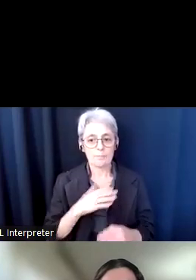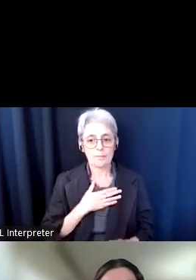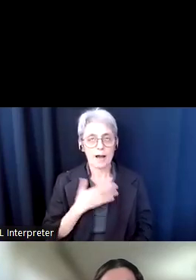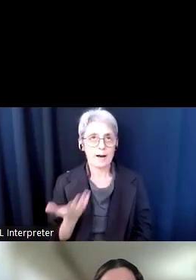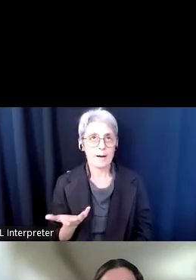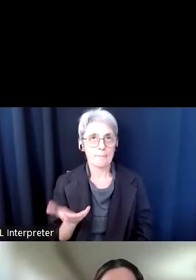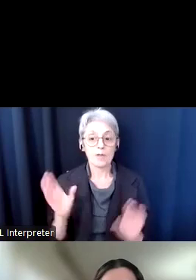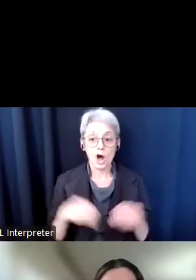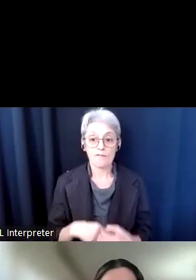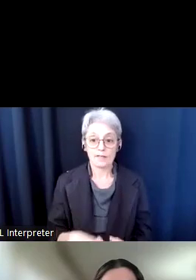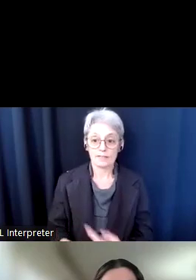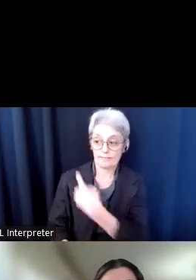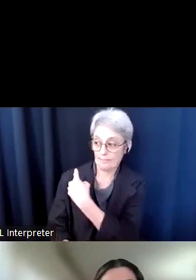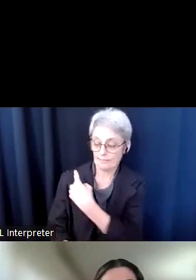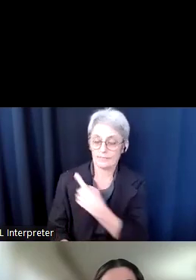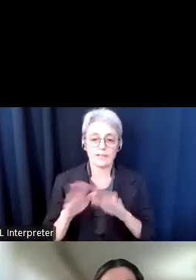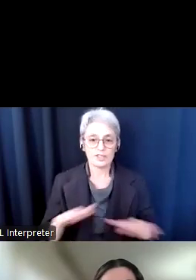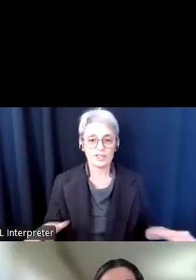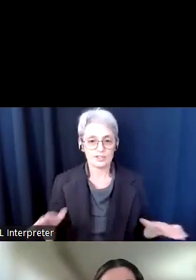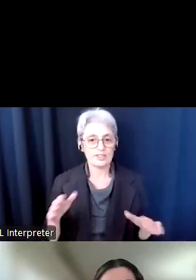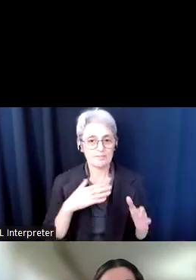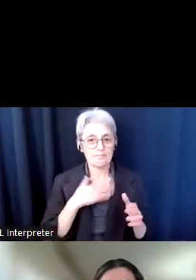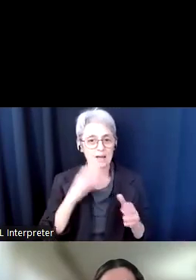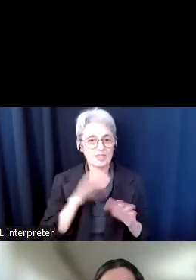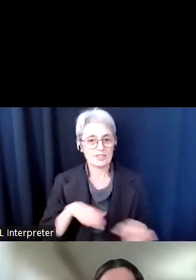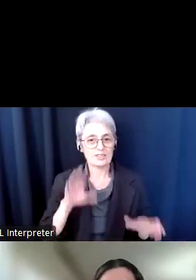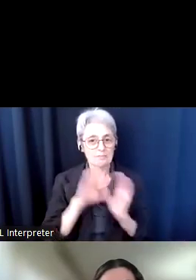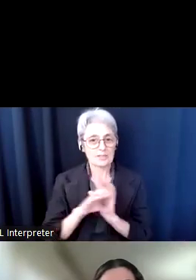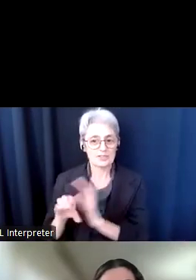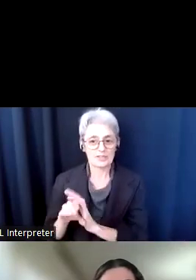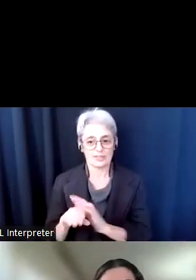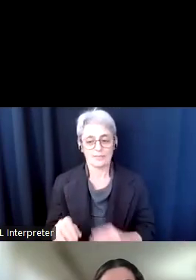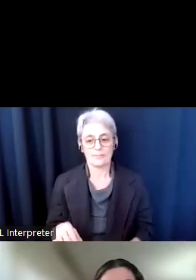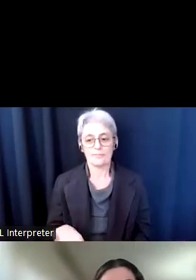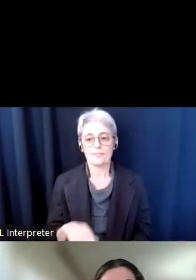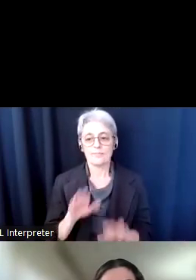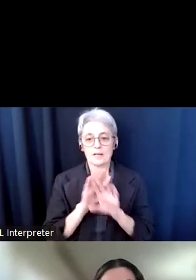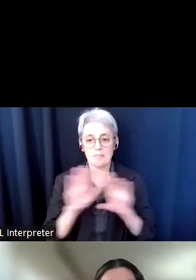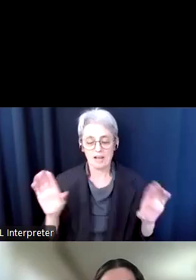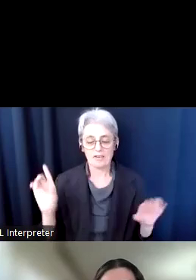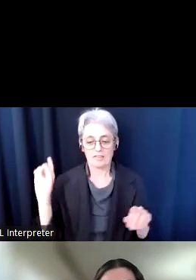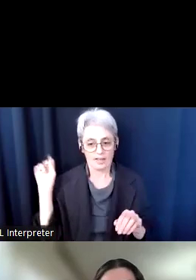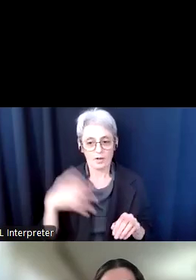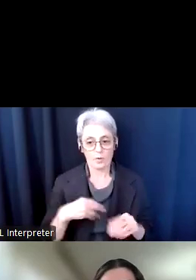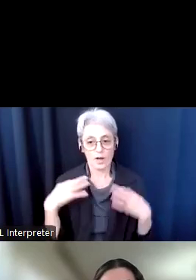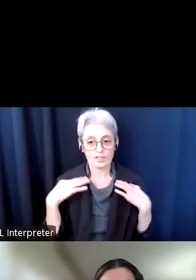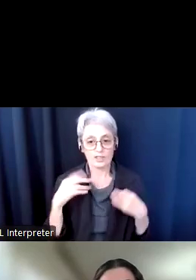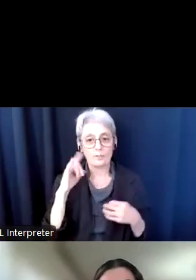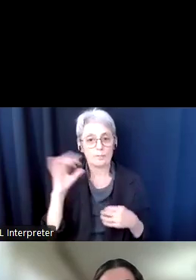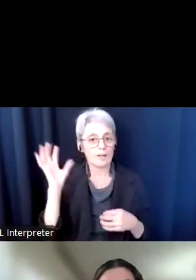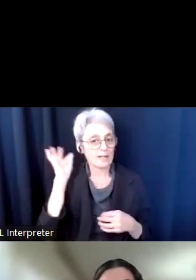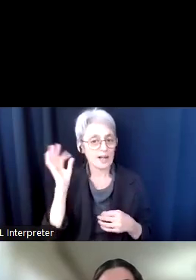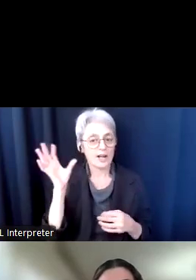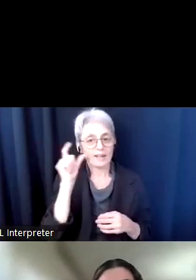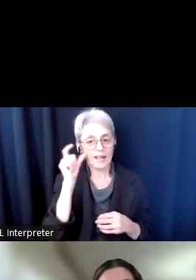office, and behind me are pictures my children have drawn. In my background, I'm wearing a white shirt, and I've got blonde hair and glasses. Thanks for joining